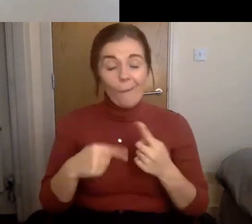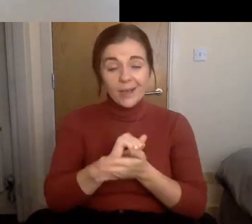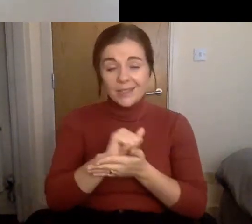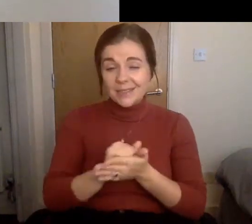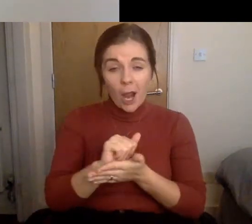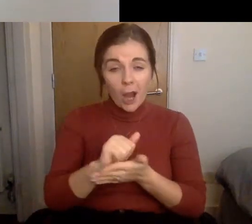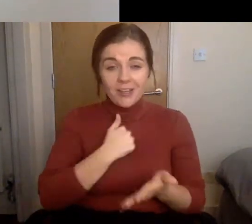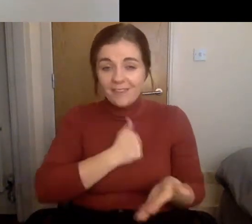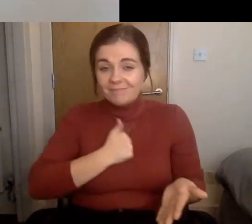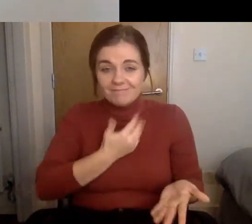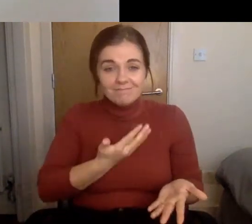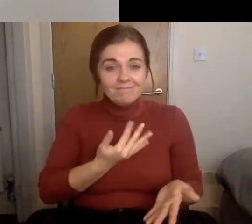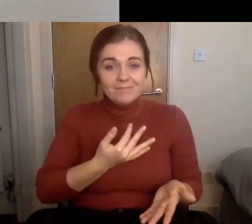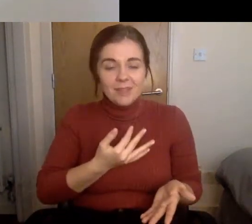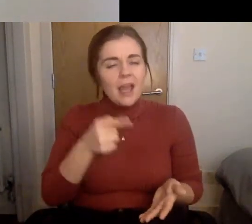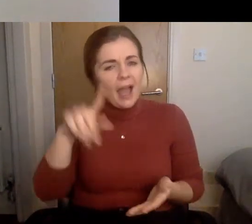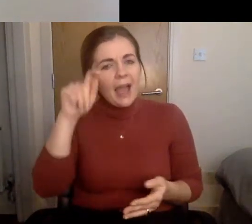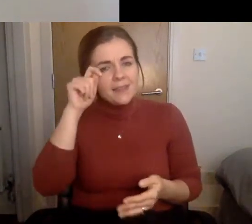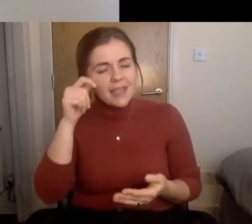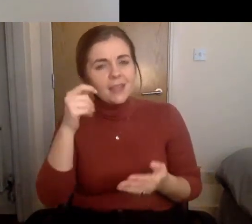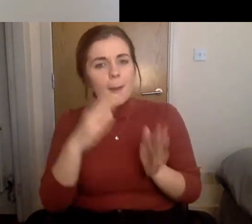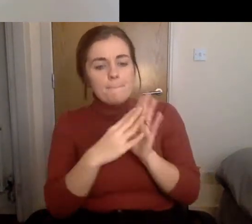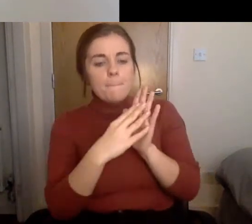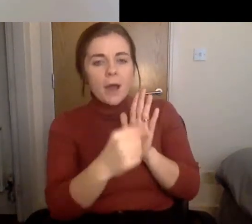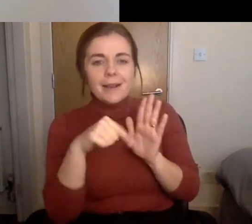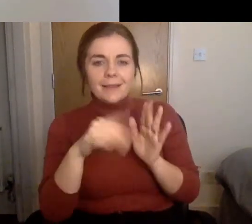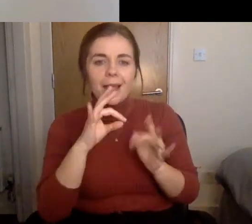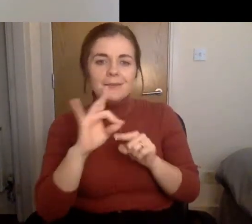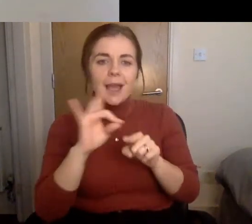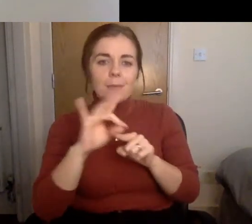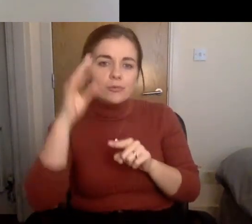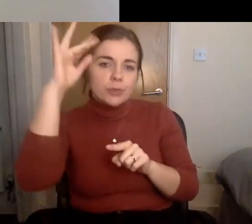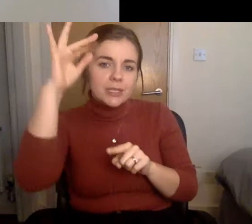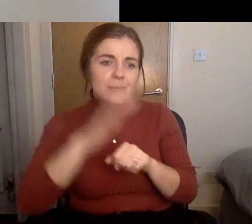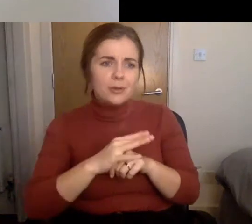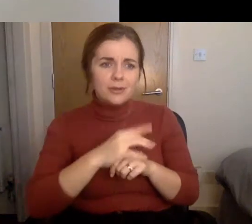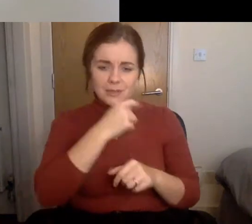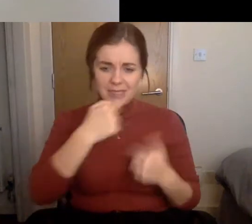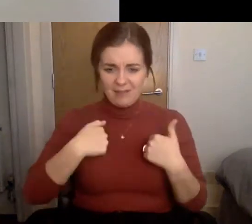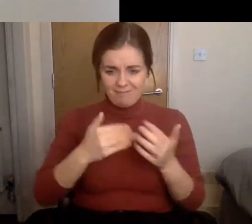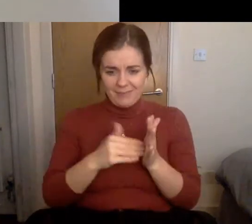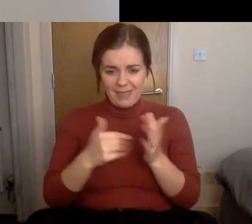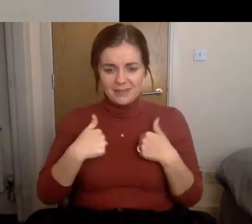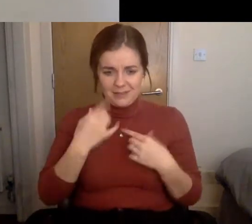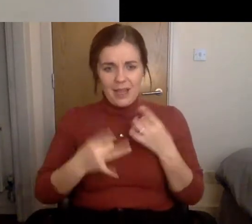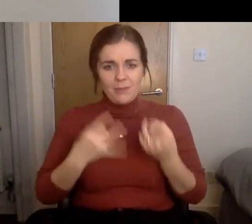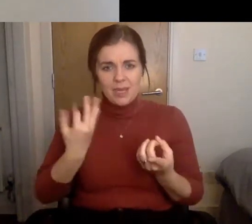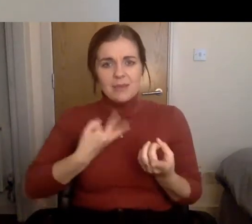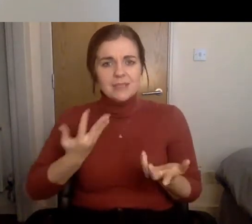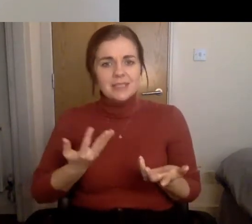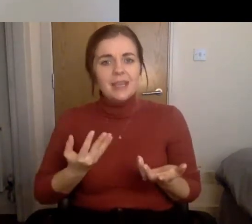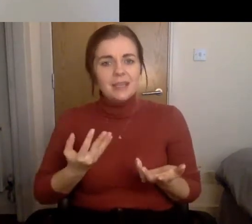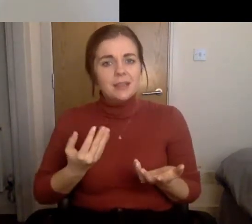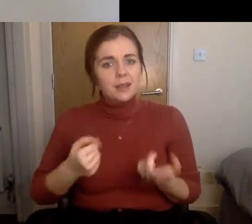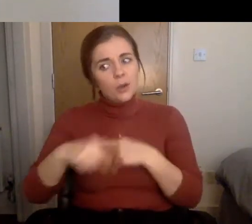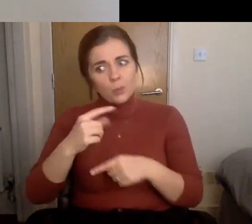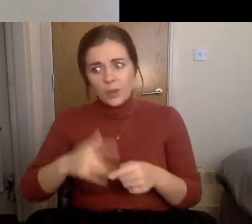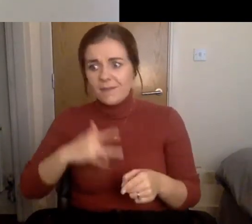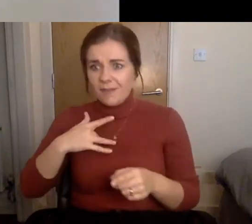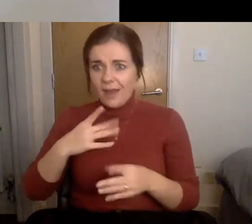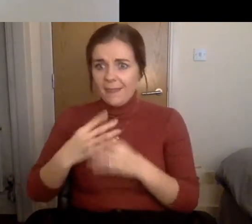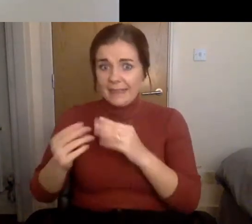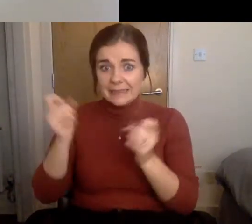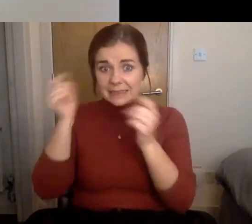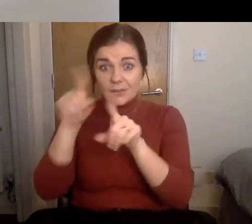modeling those kind of principles for our kids, and admitting that we make mistakes and that we find things difficult as well, particularly in this kind